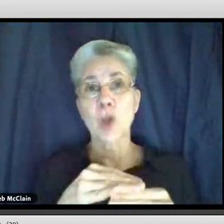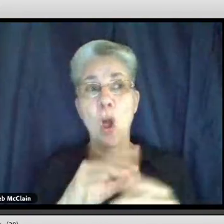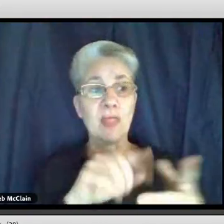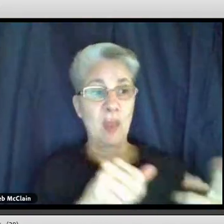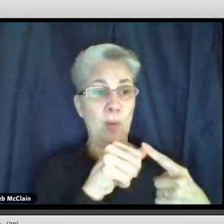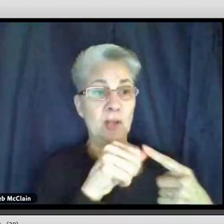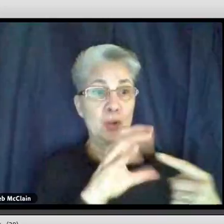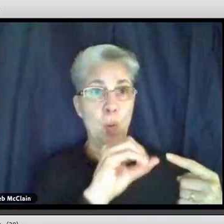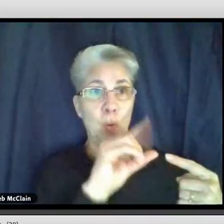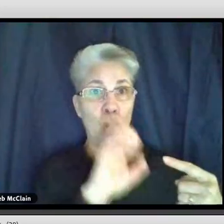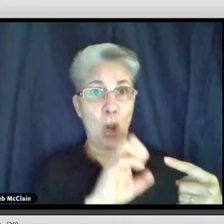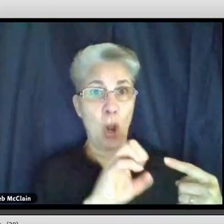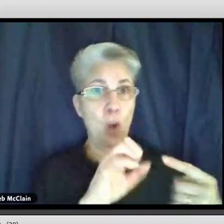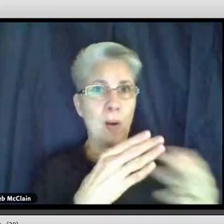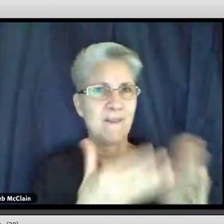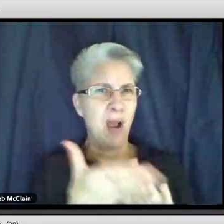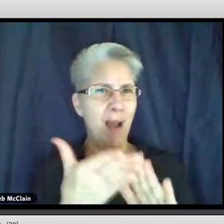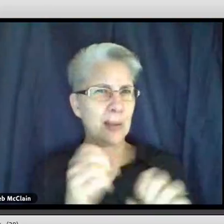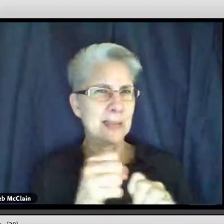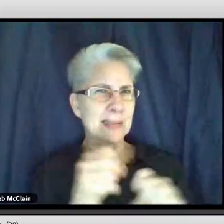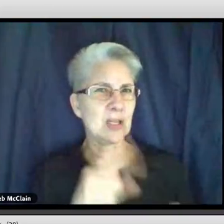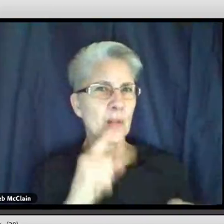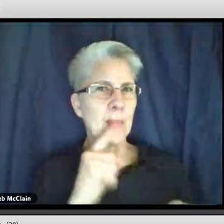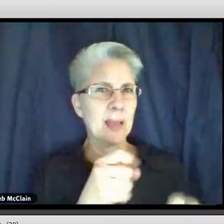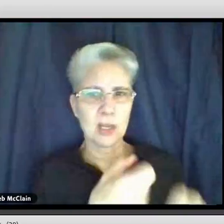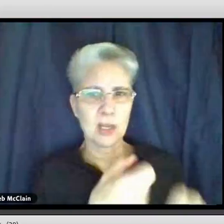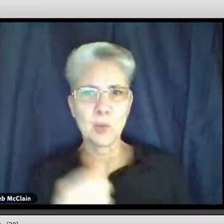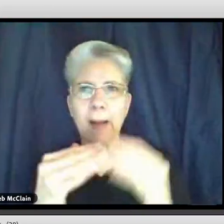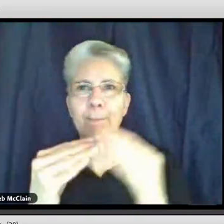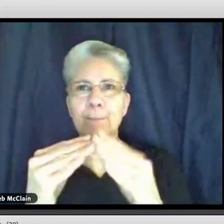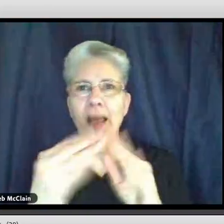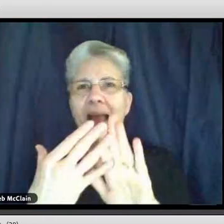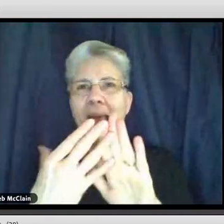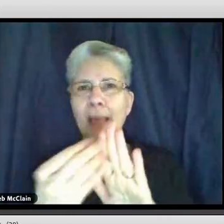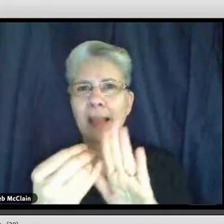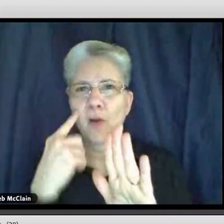code for whatever operating system it is you need, you can build an emulator for it.